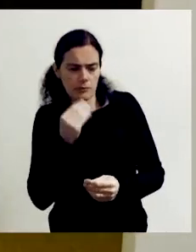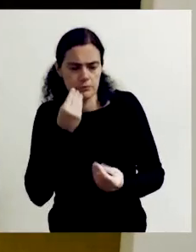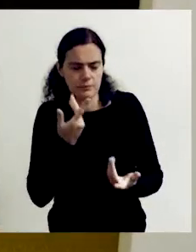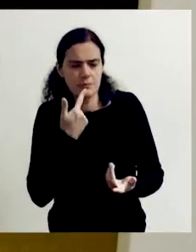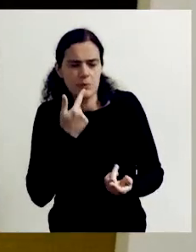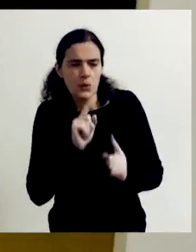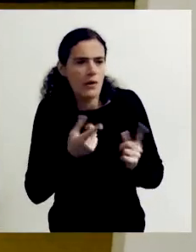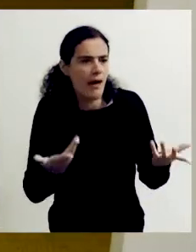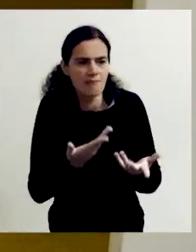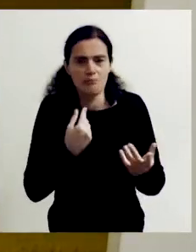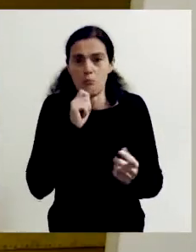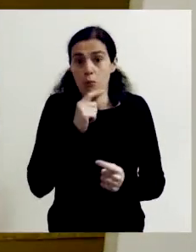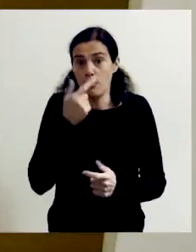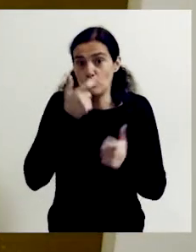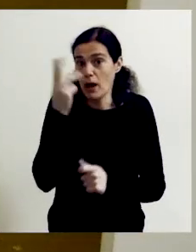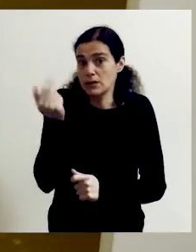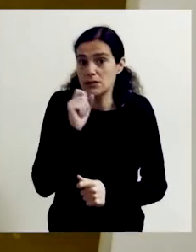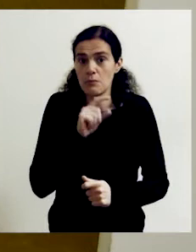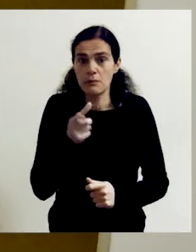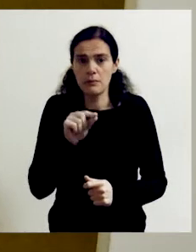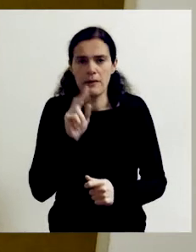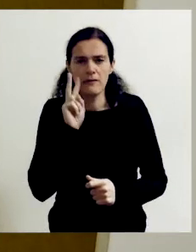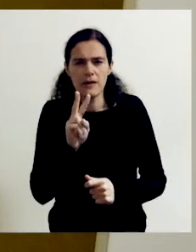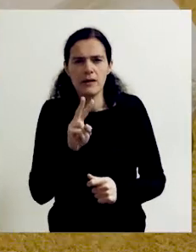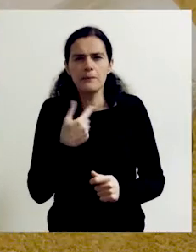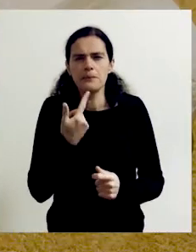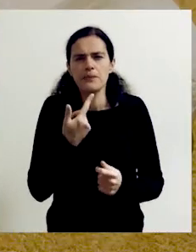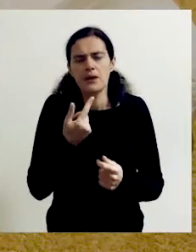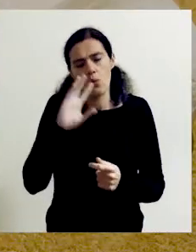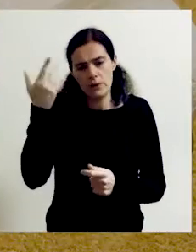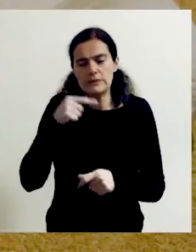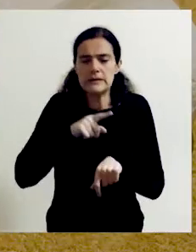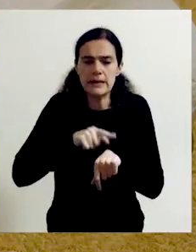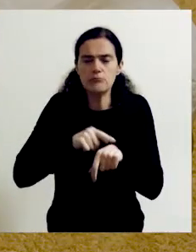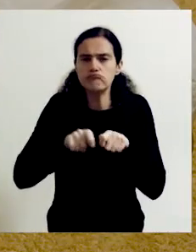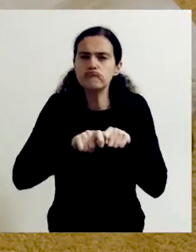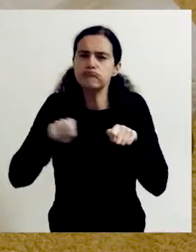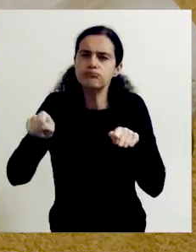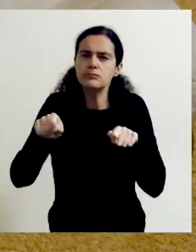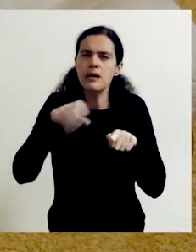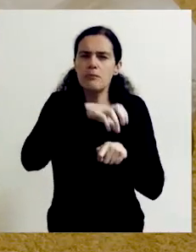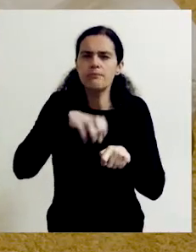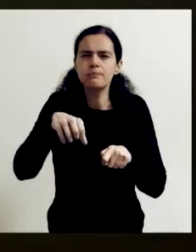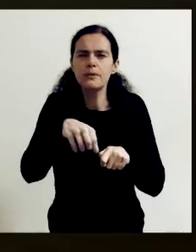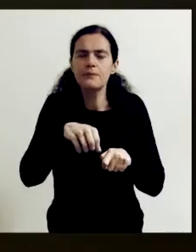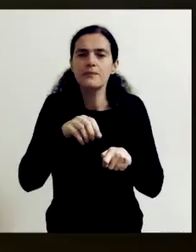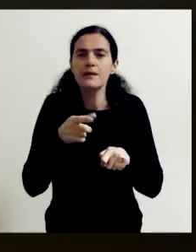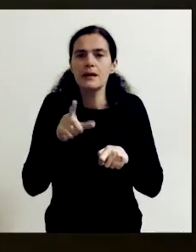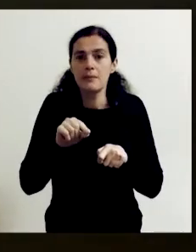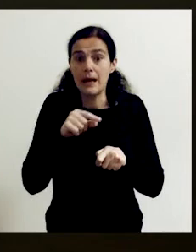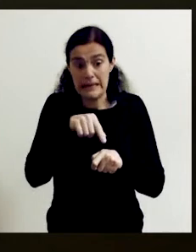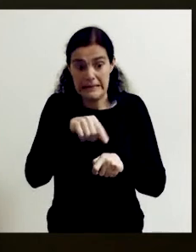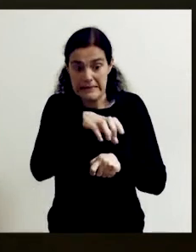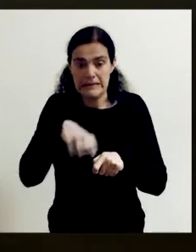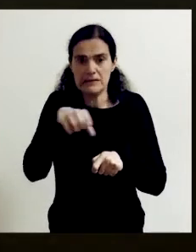stuffed rabbit the way you want. It could be the artist, but you will see also, spending time in the installation, that KORAKRIT has, or